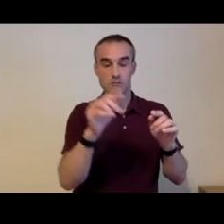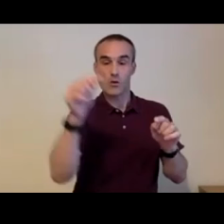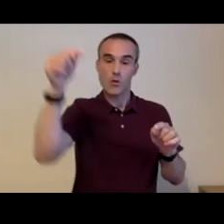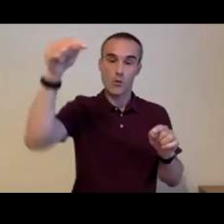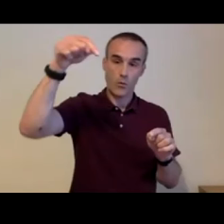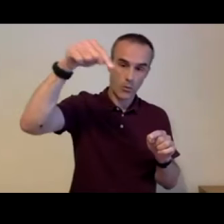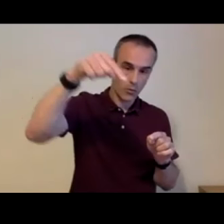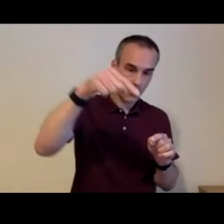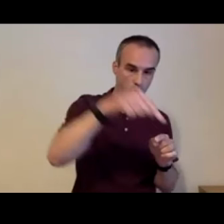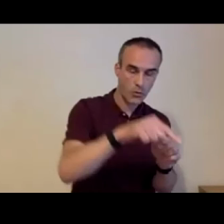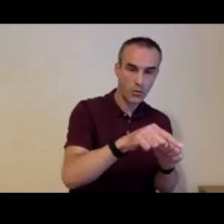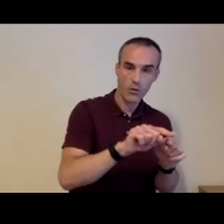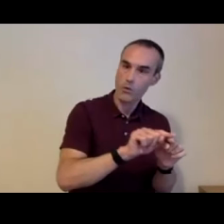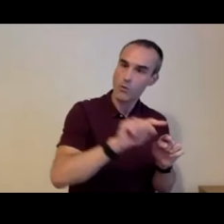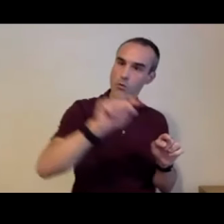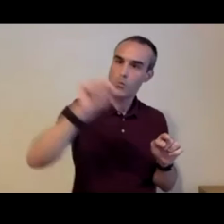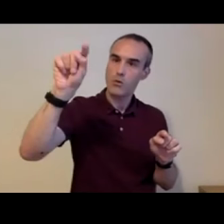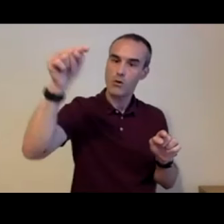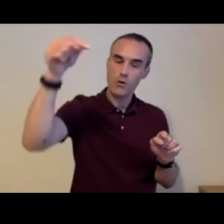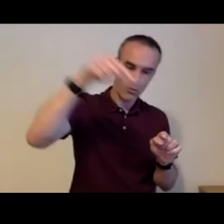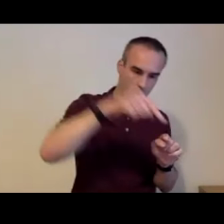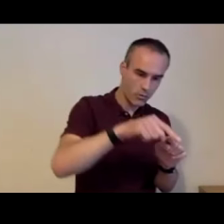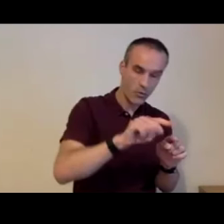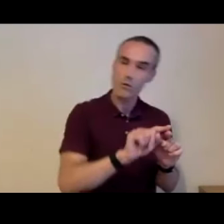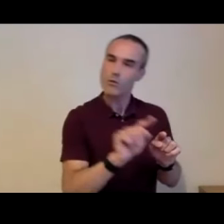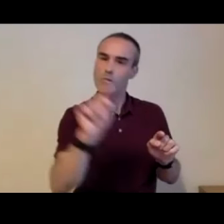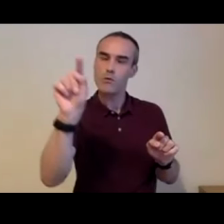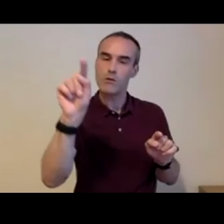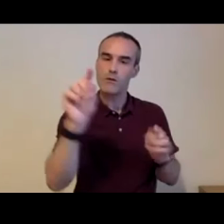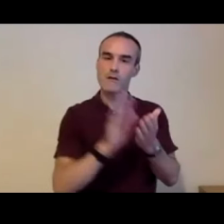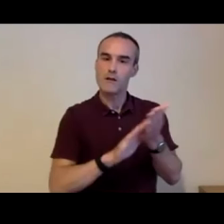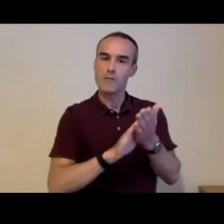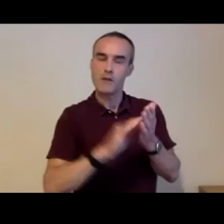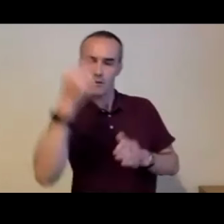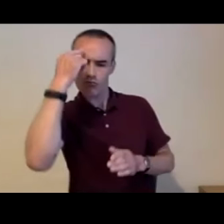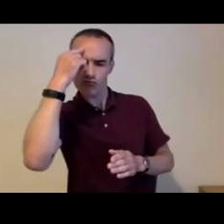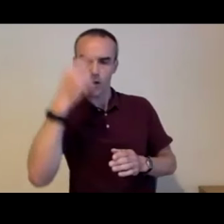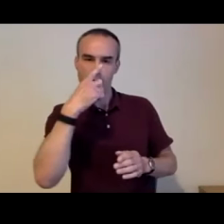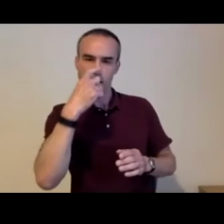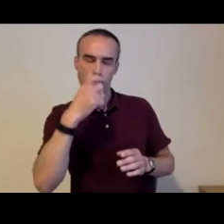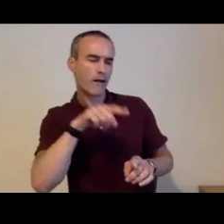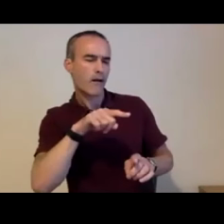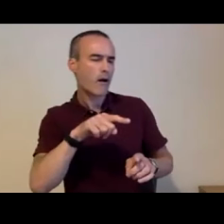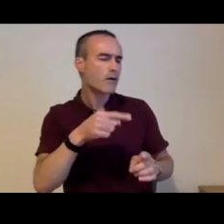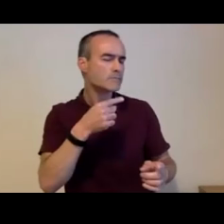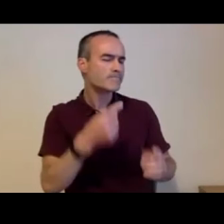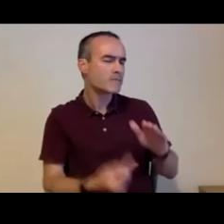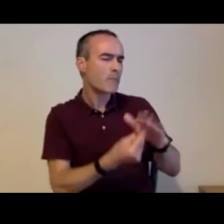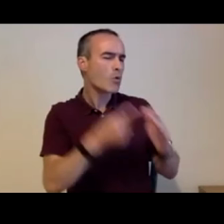to the cochlea, allowing the brain to seek out sound of important meaning, particularly at the